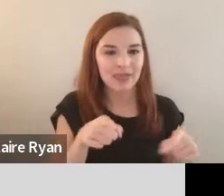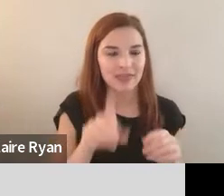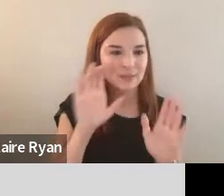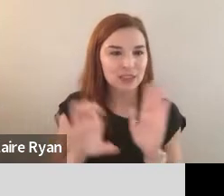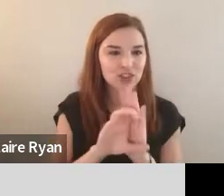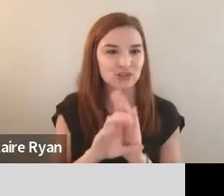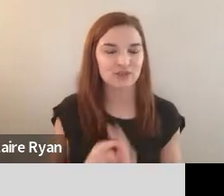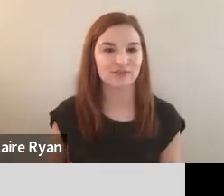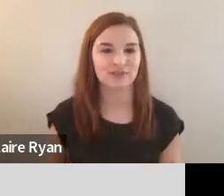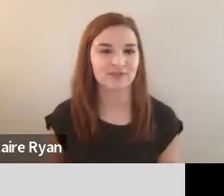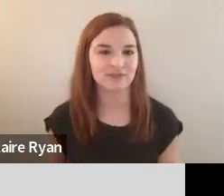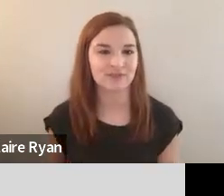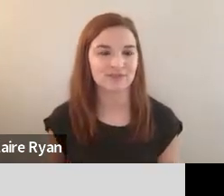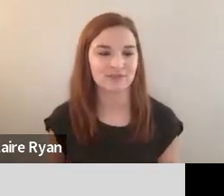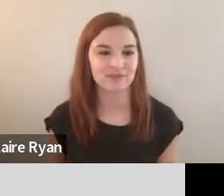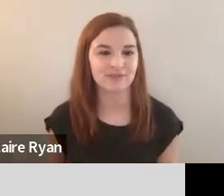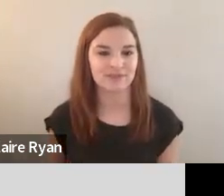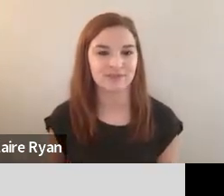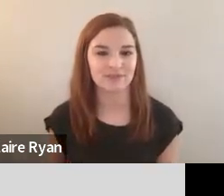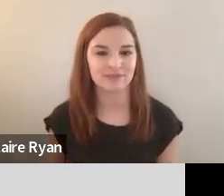the slide? What do you see happening here?